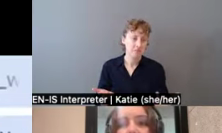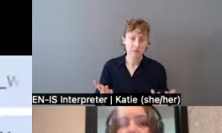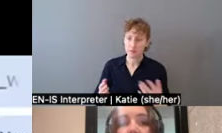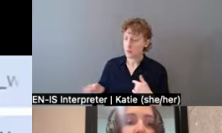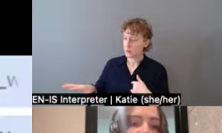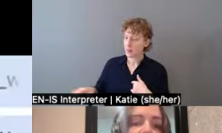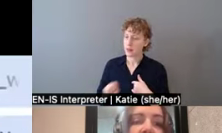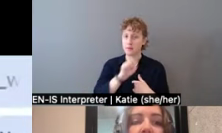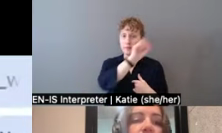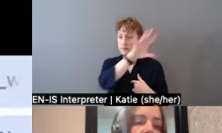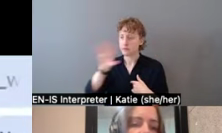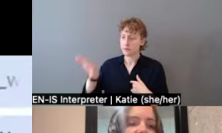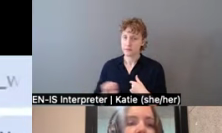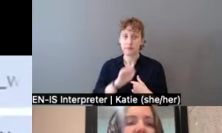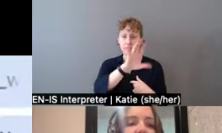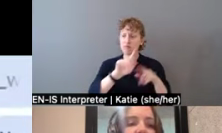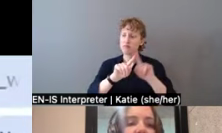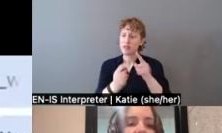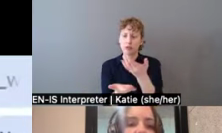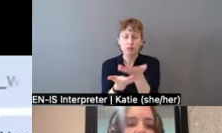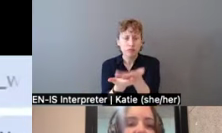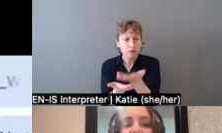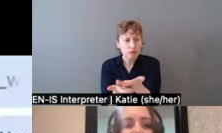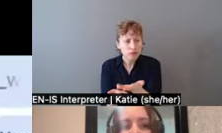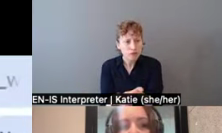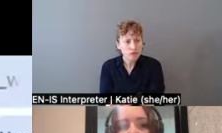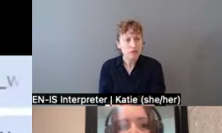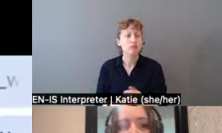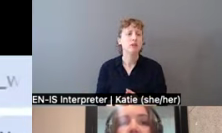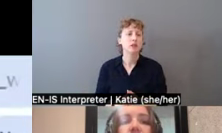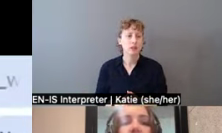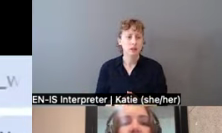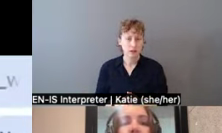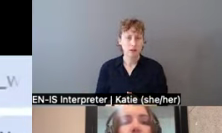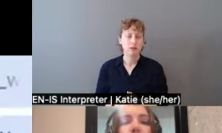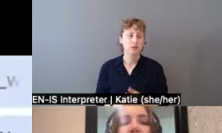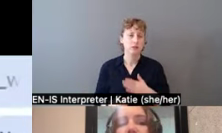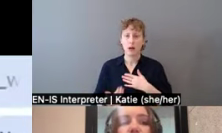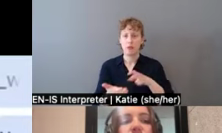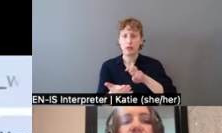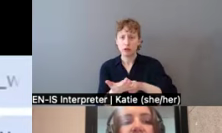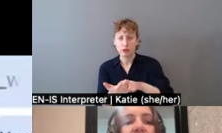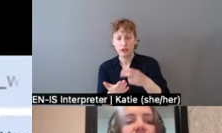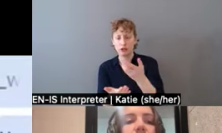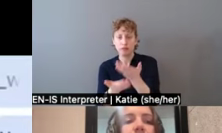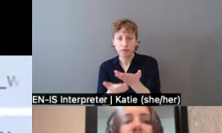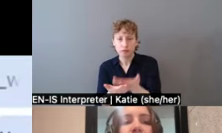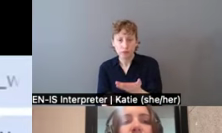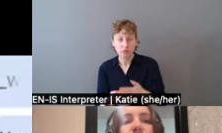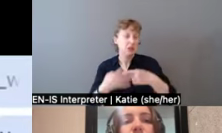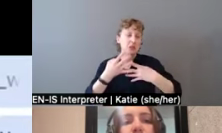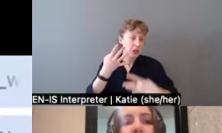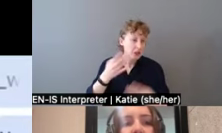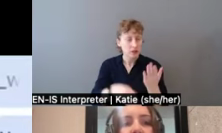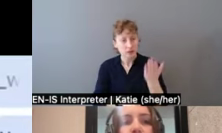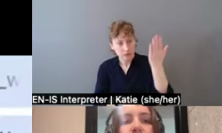different documentation that are mandatory, so your registration documents and others. And then a